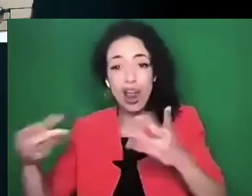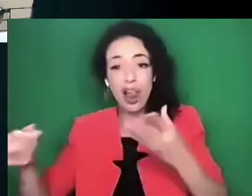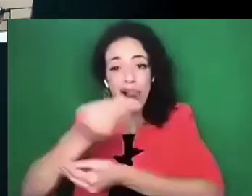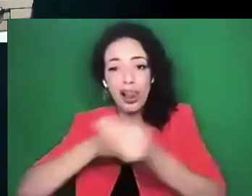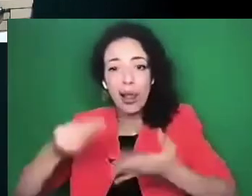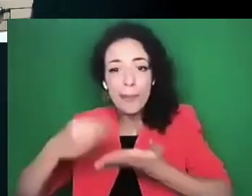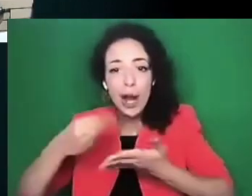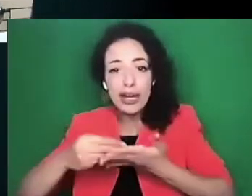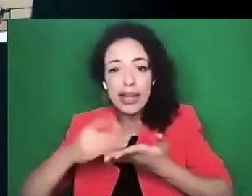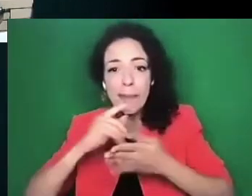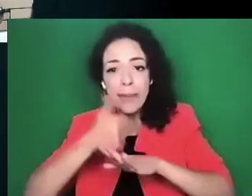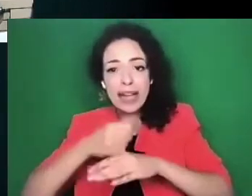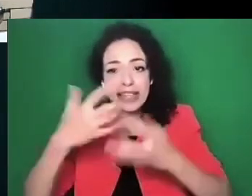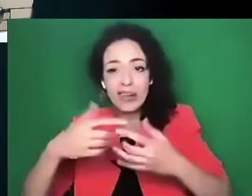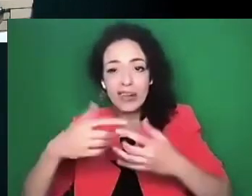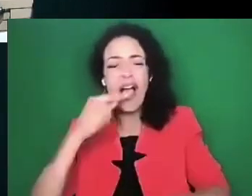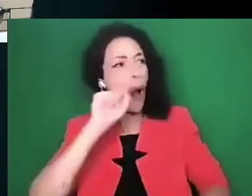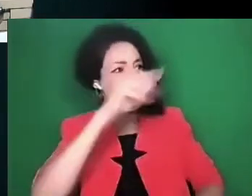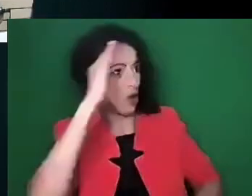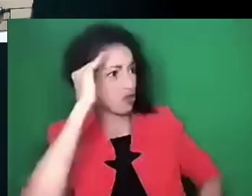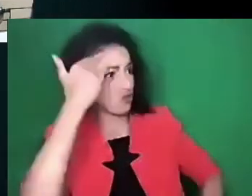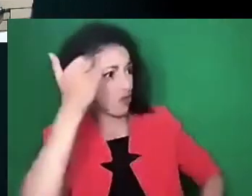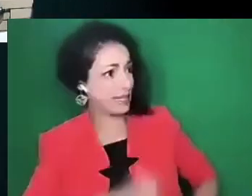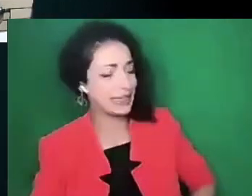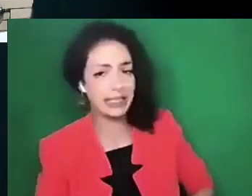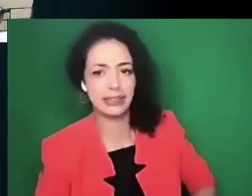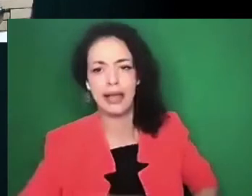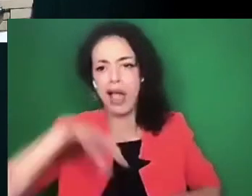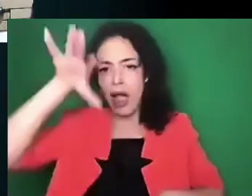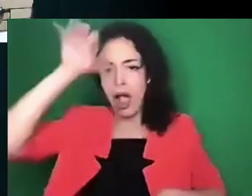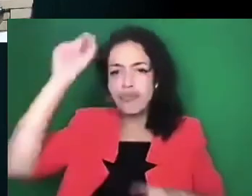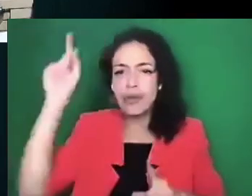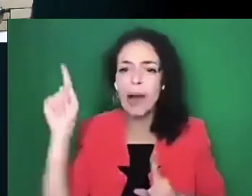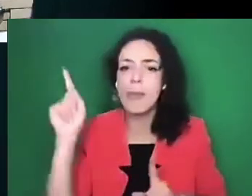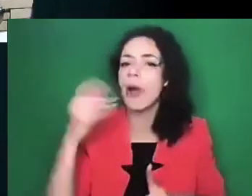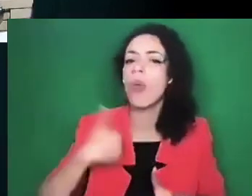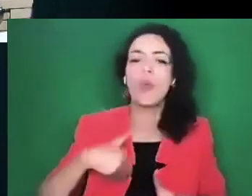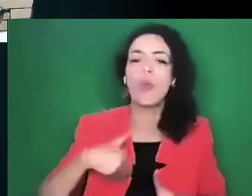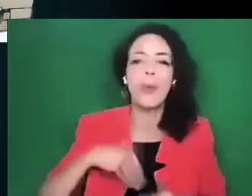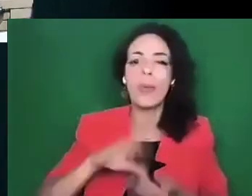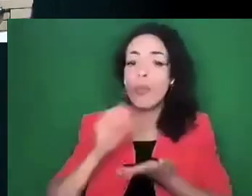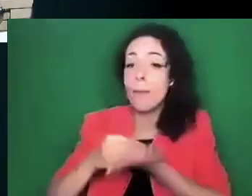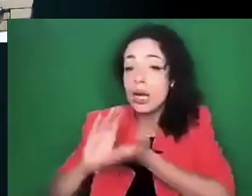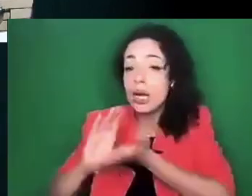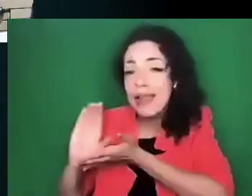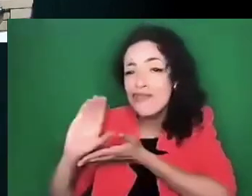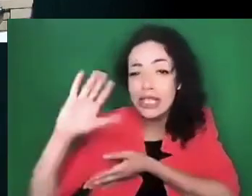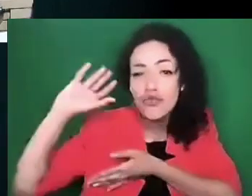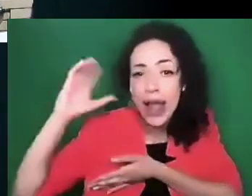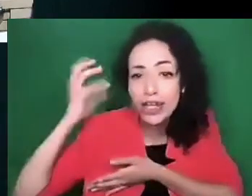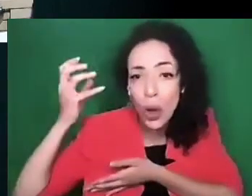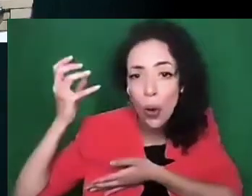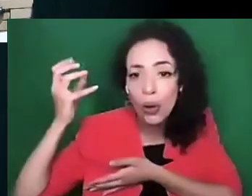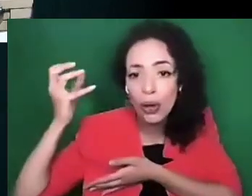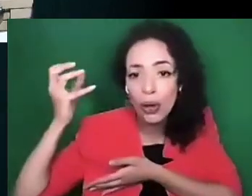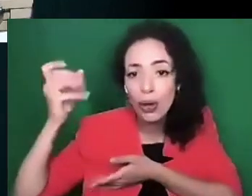crazy, I remember all these women that were investing in radio when everybody thought it was crazy, and they thought, what is this box, and why am I sitting